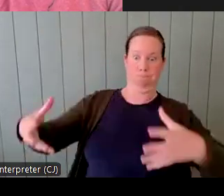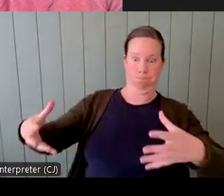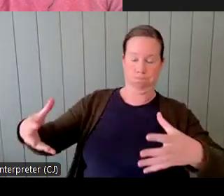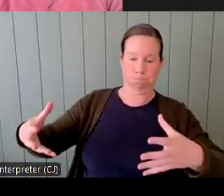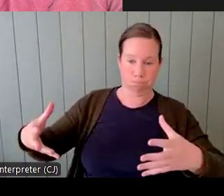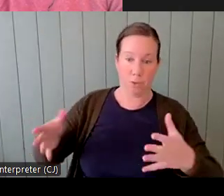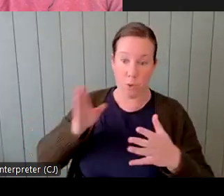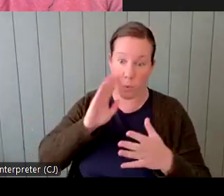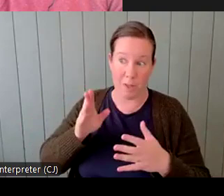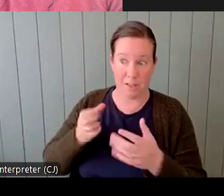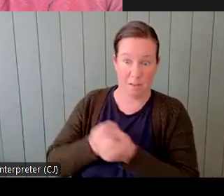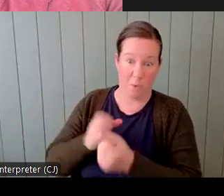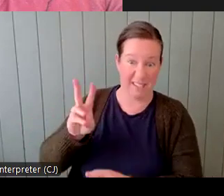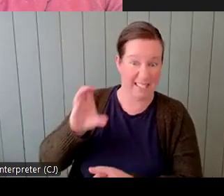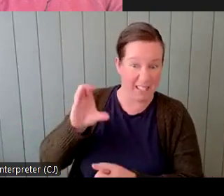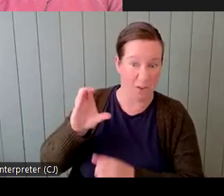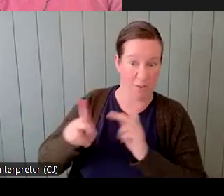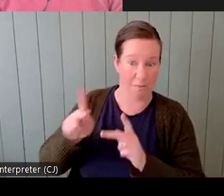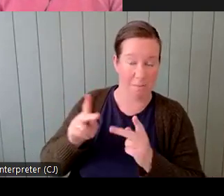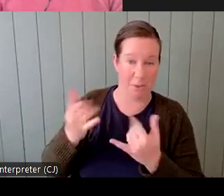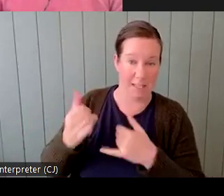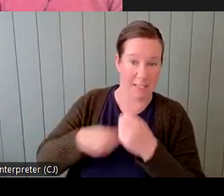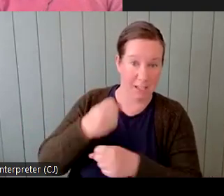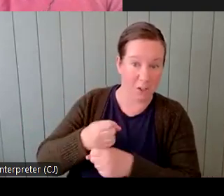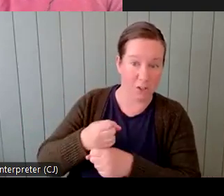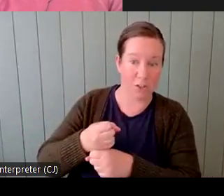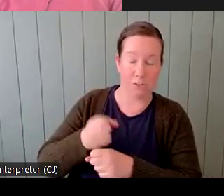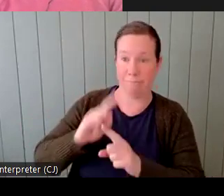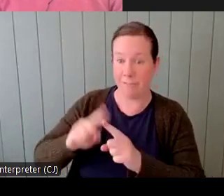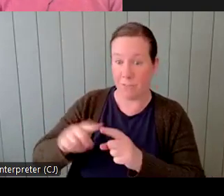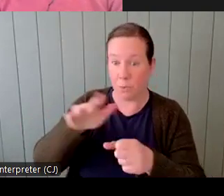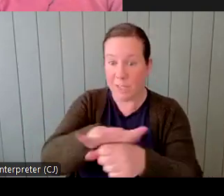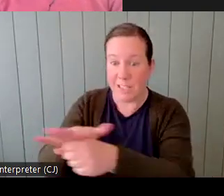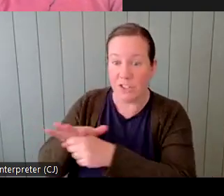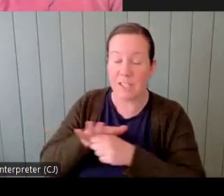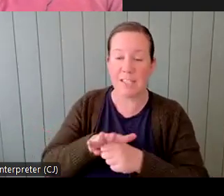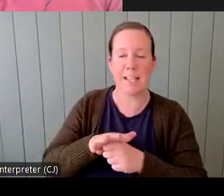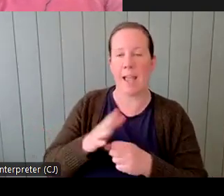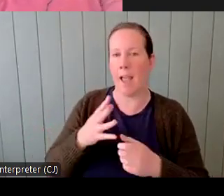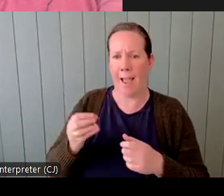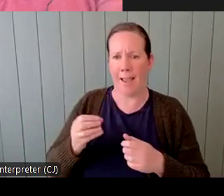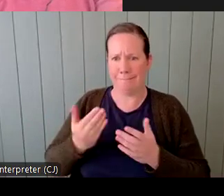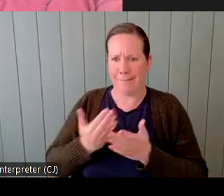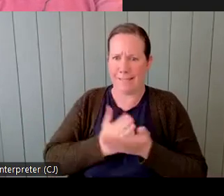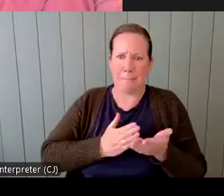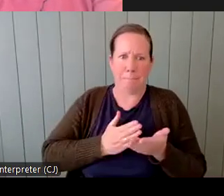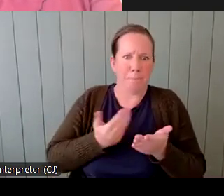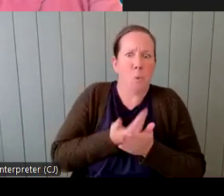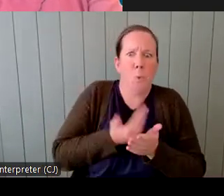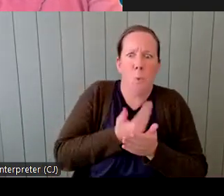600 folks this year in different regions and in different stages of the startup. So super excited to be here.